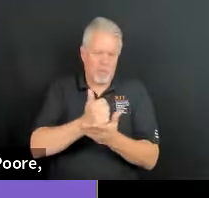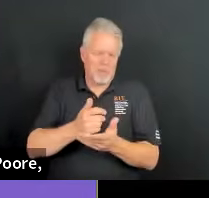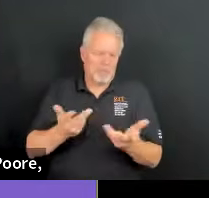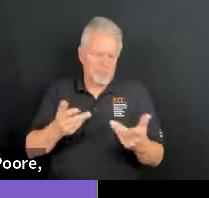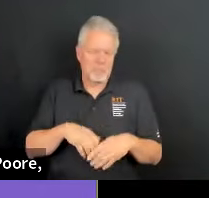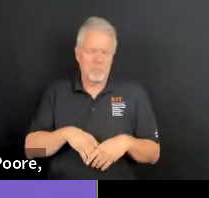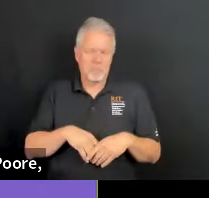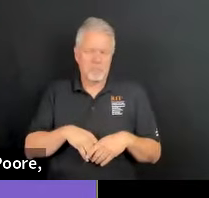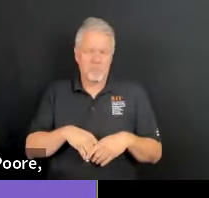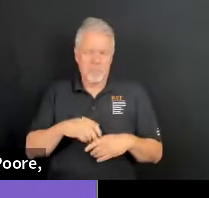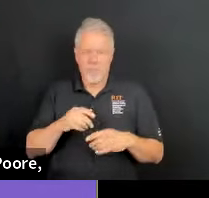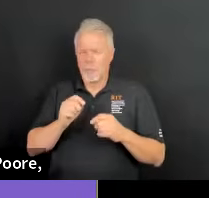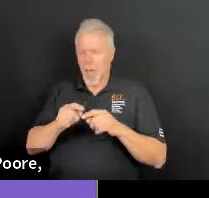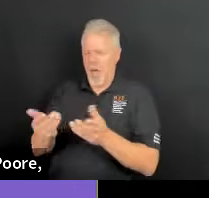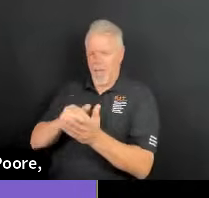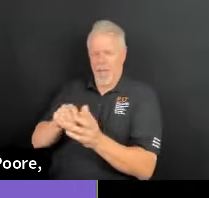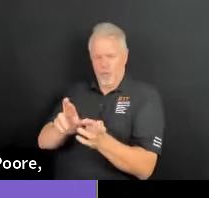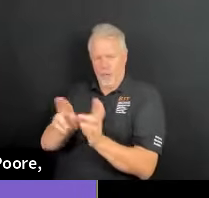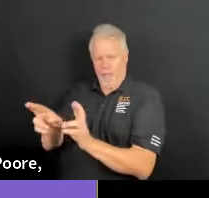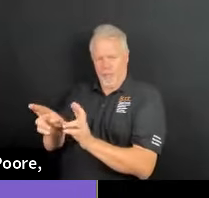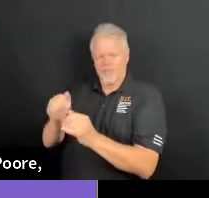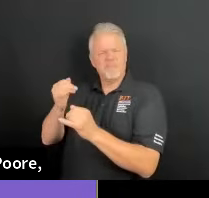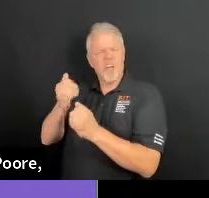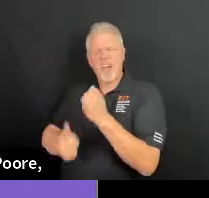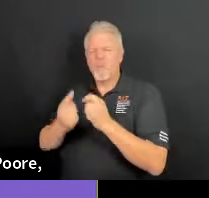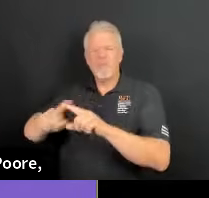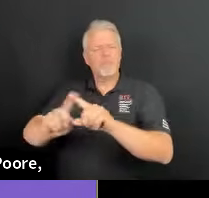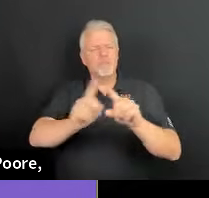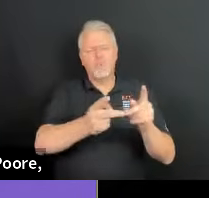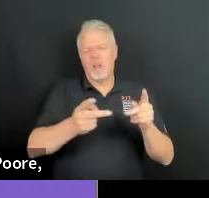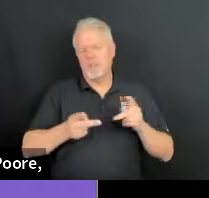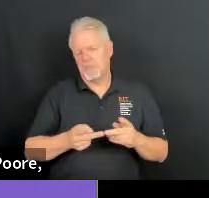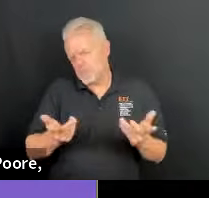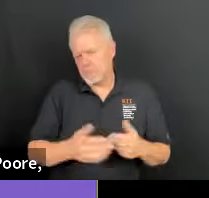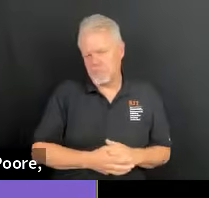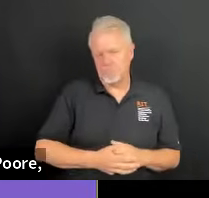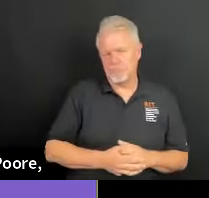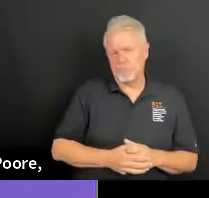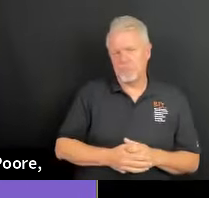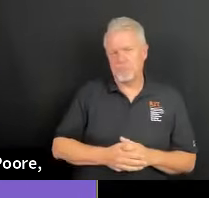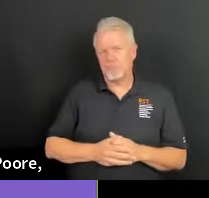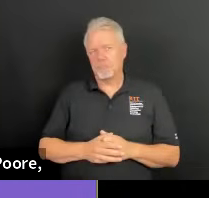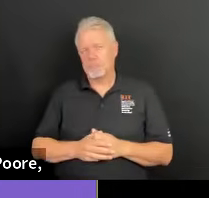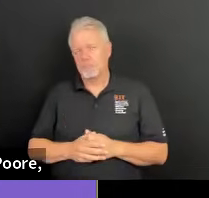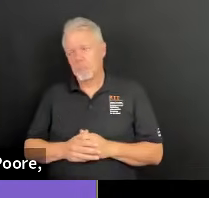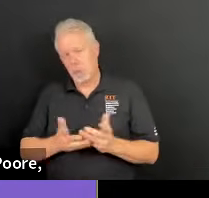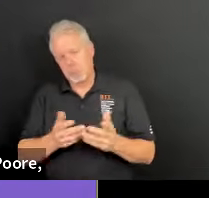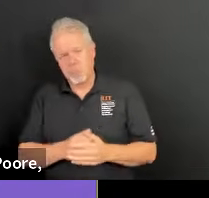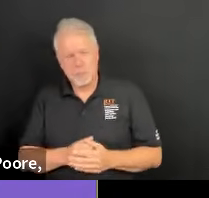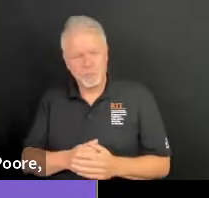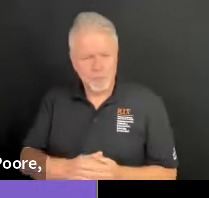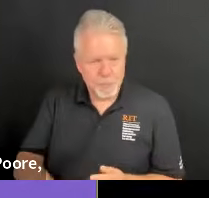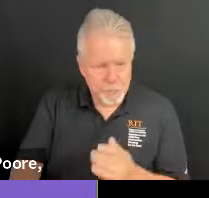There sometimes takes several times of attempts of treatment, but everyone is very different. Some people